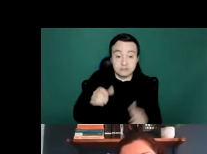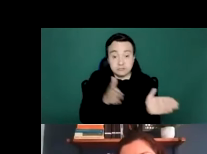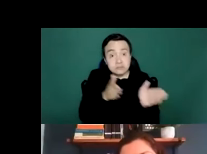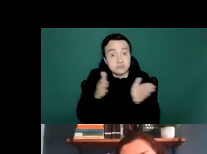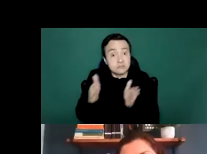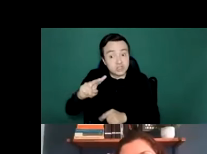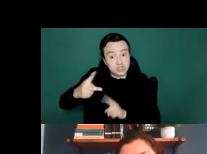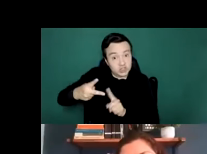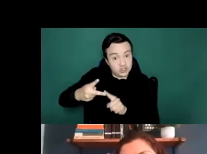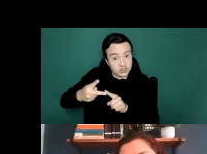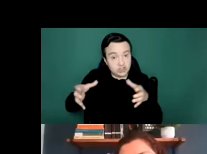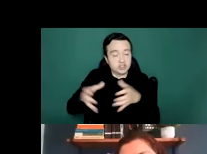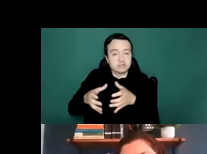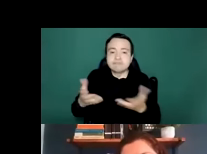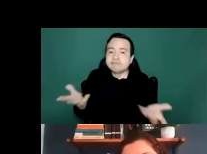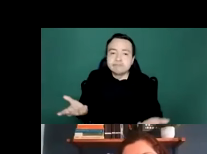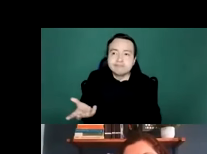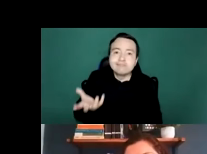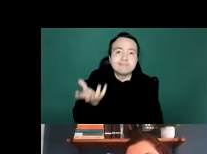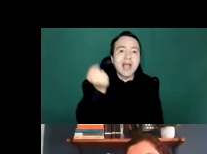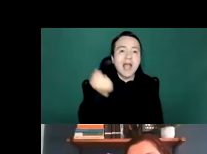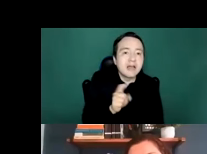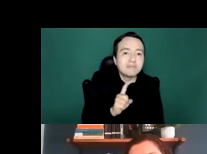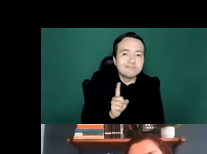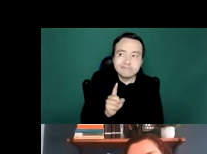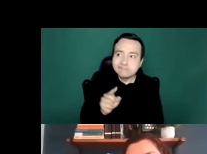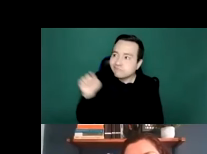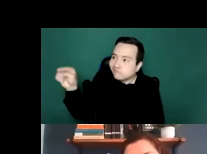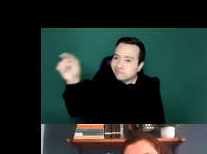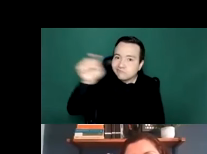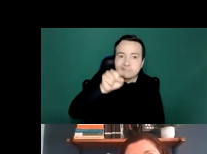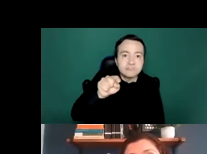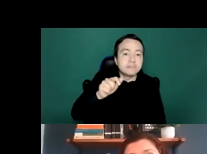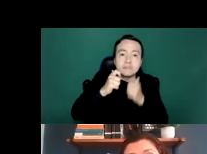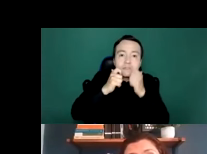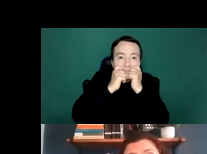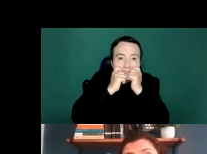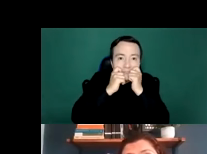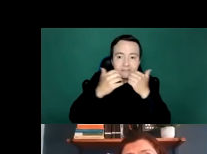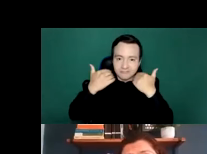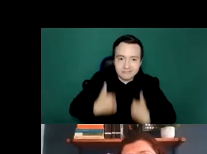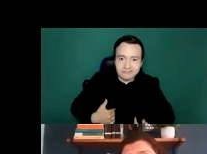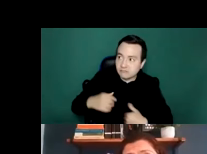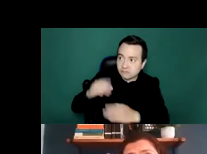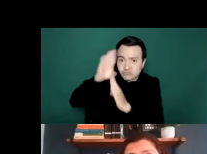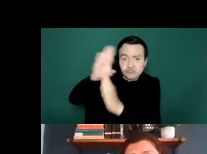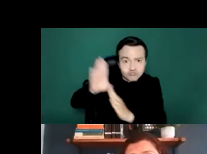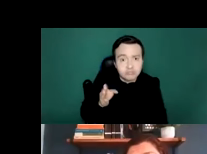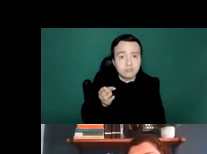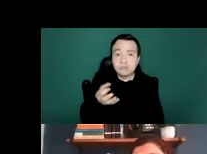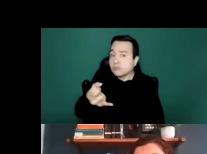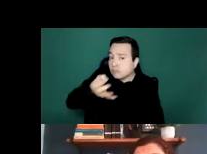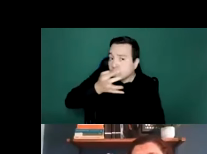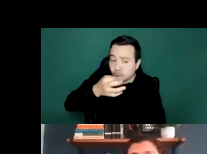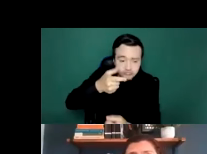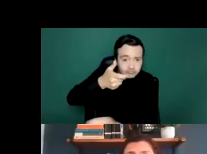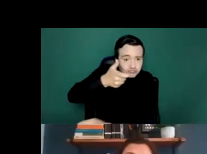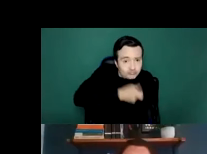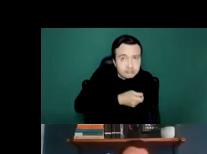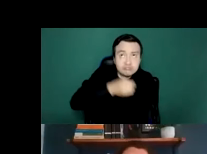of countries, we're talking about barriers that are based on unavailability of resources such as human